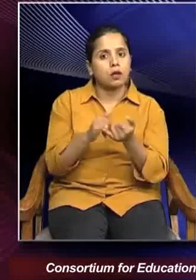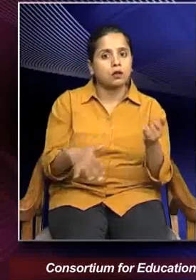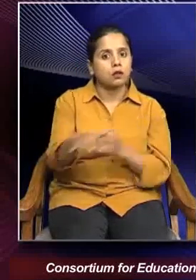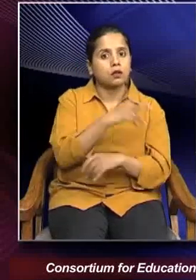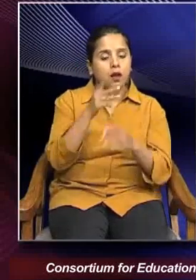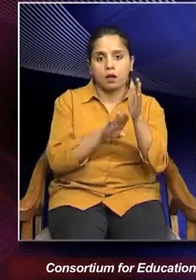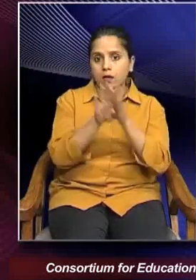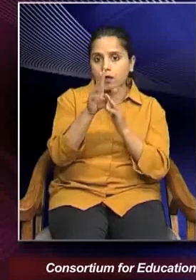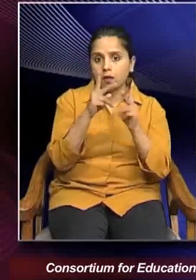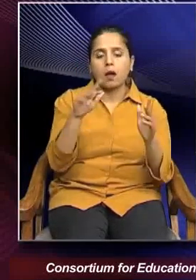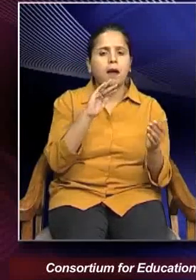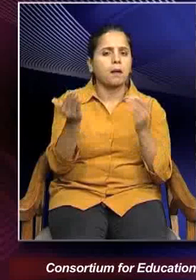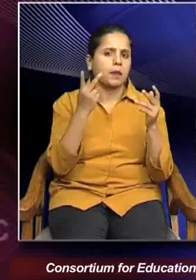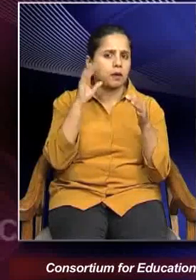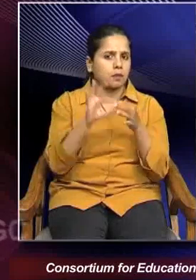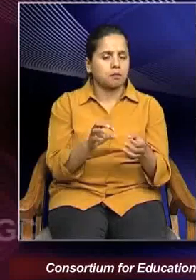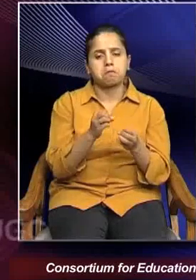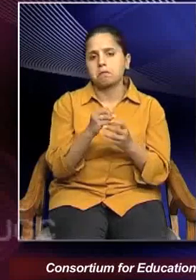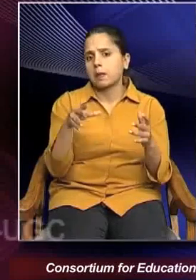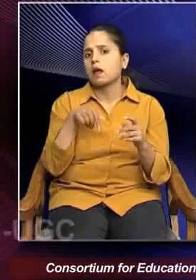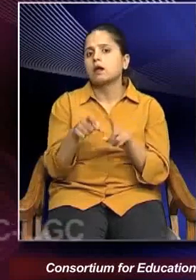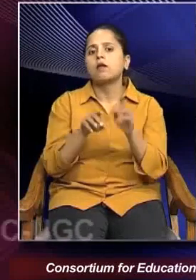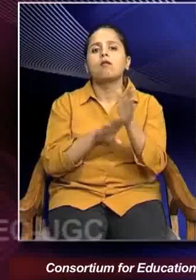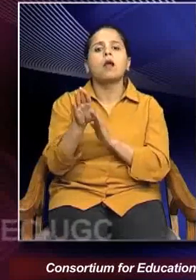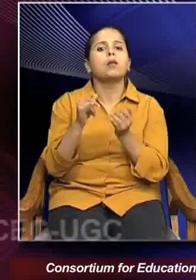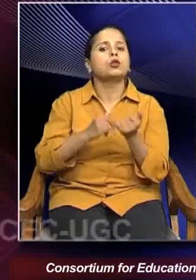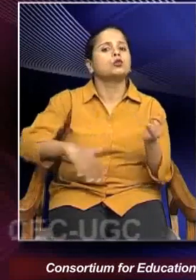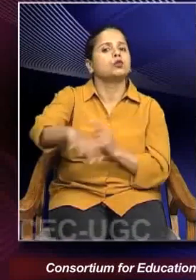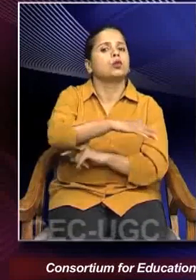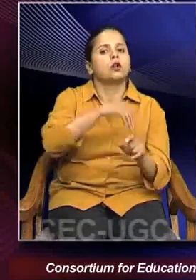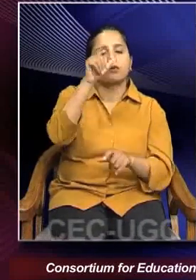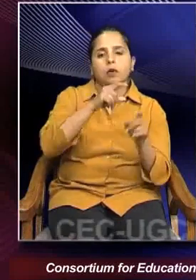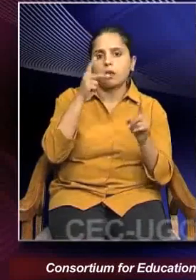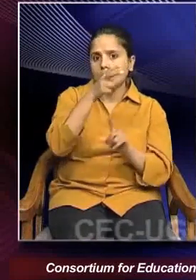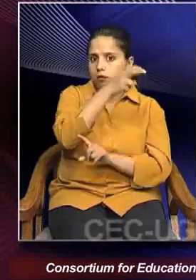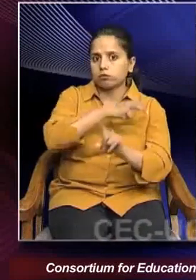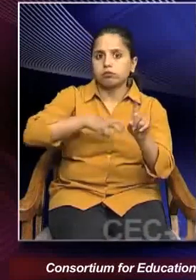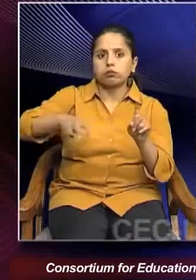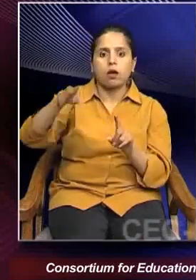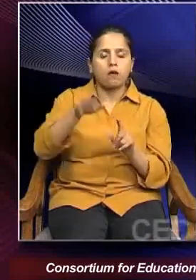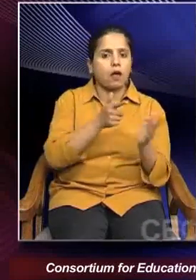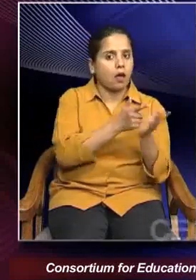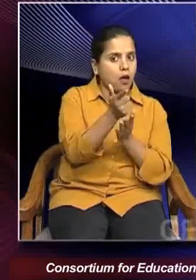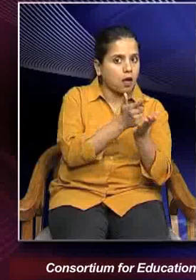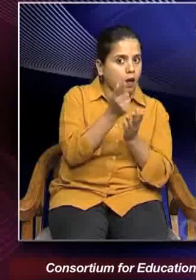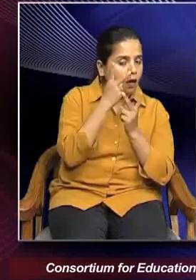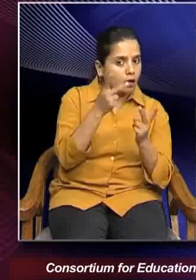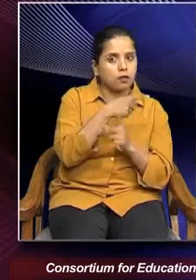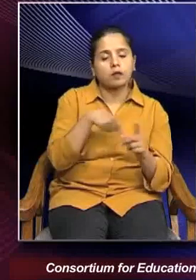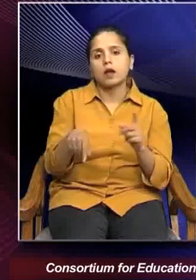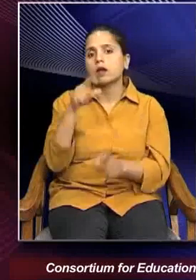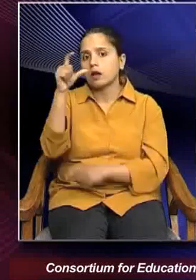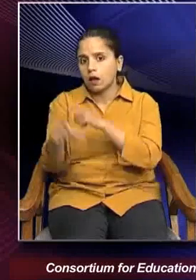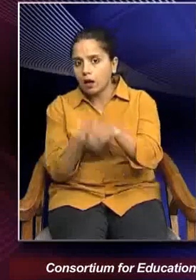relatively higher as compared to many of the developing society where people are still transitioning from agriculture to